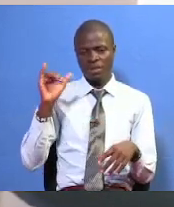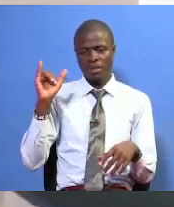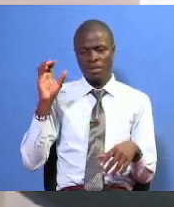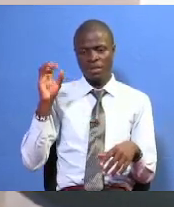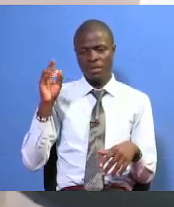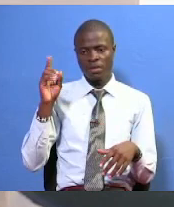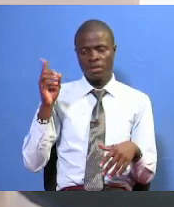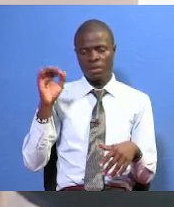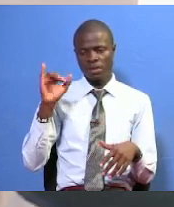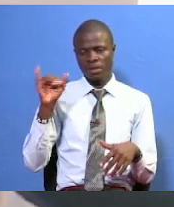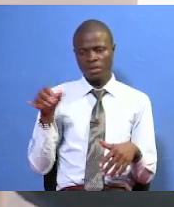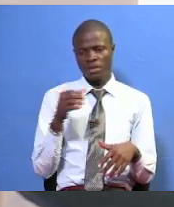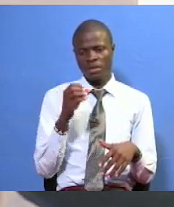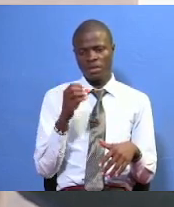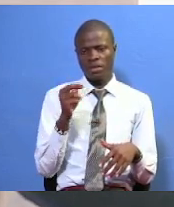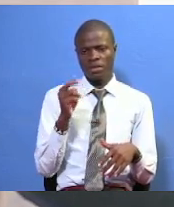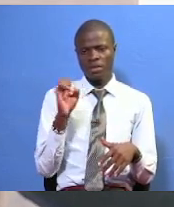Brazil.